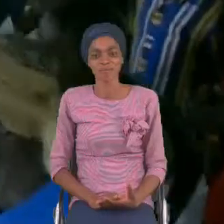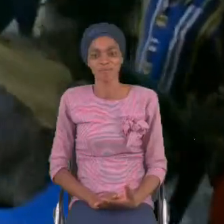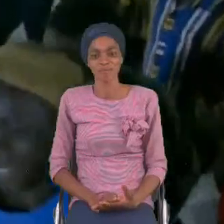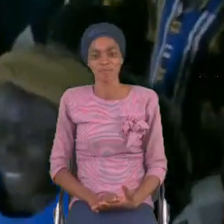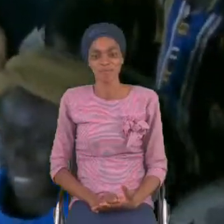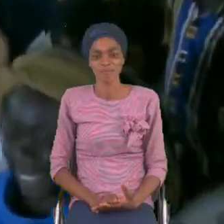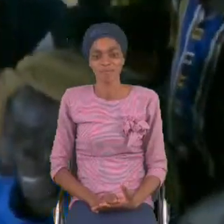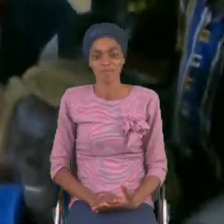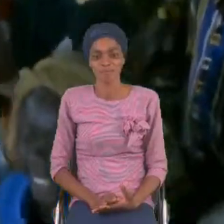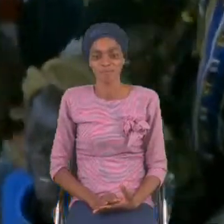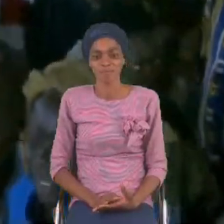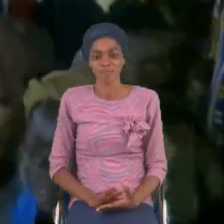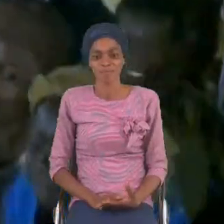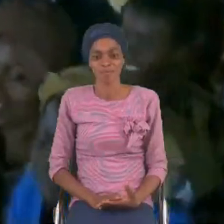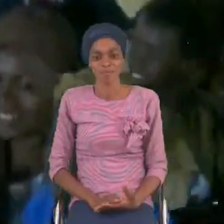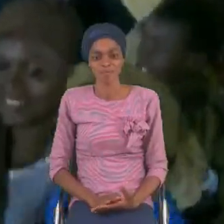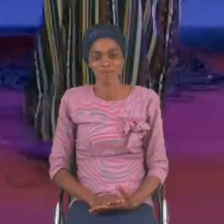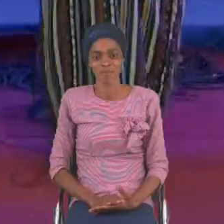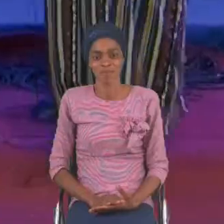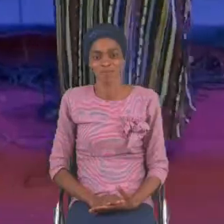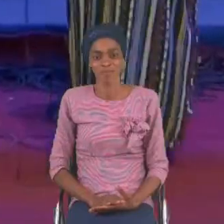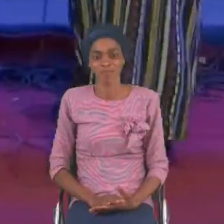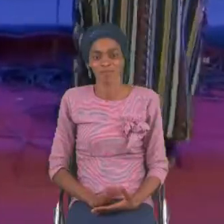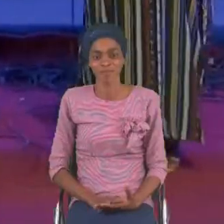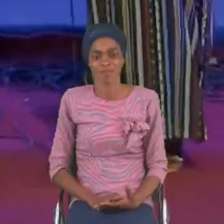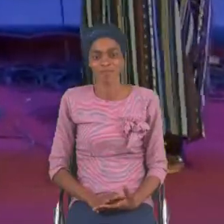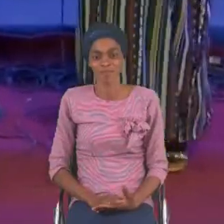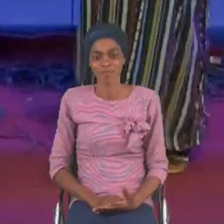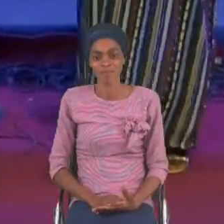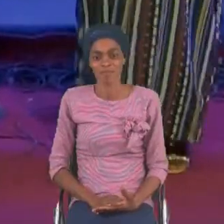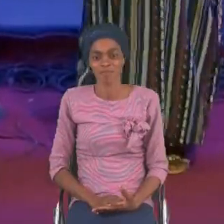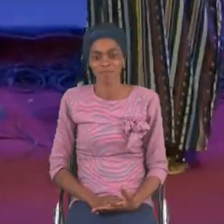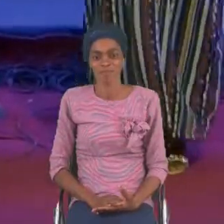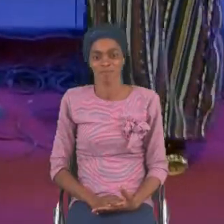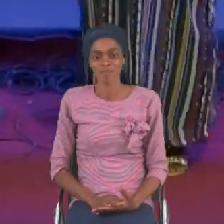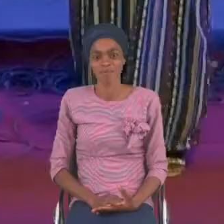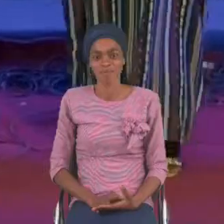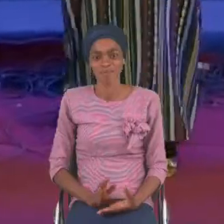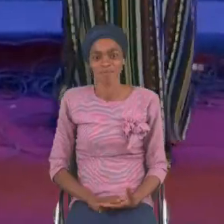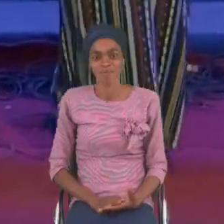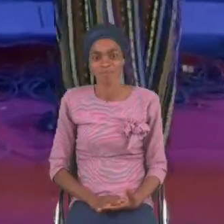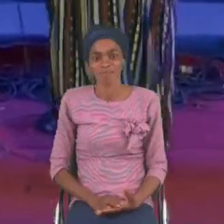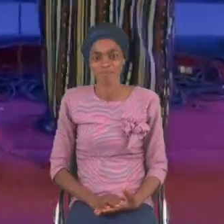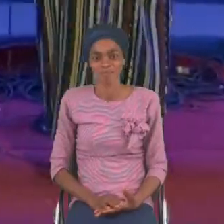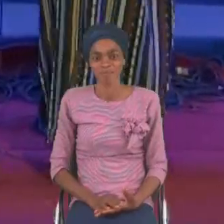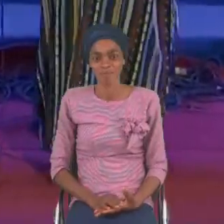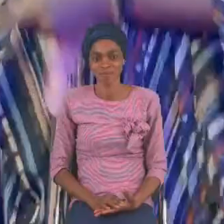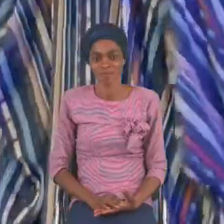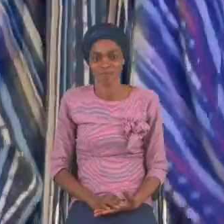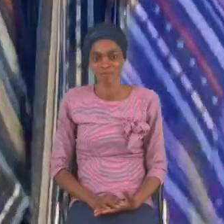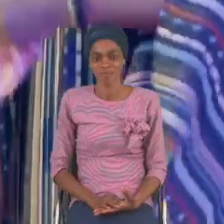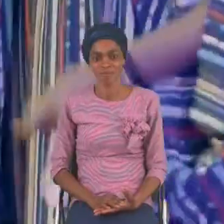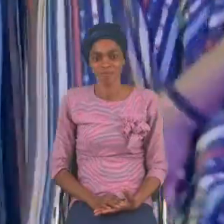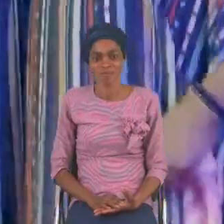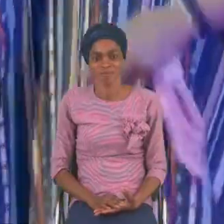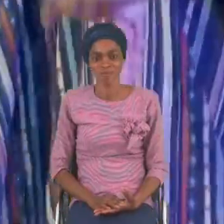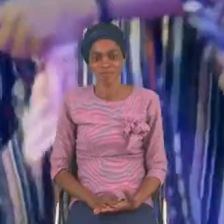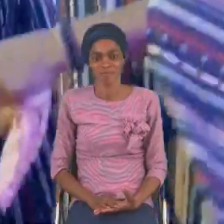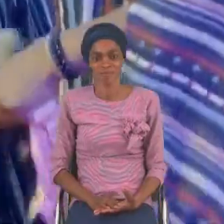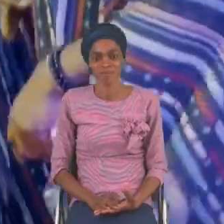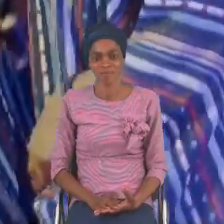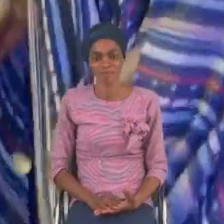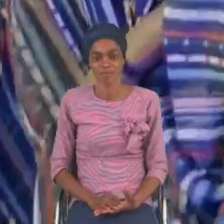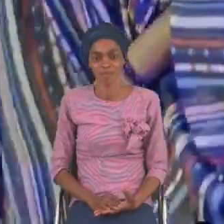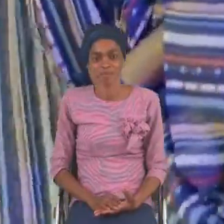Yapasa Pampana, Yesu, I can check a Pampana Sabaku, the Duna Musa, Musa, Wanka, the Rampage, Joshua, Yalam.